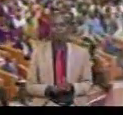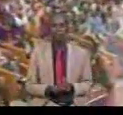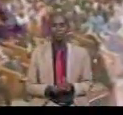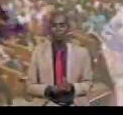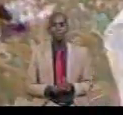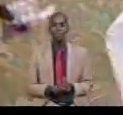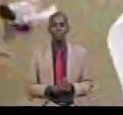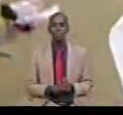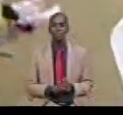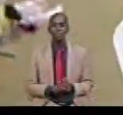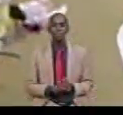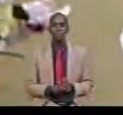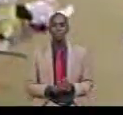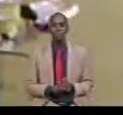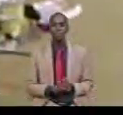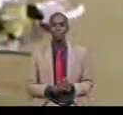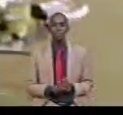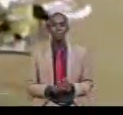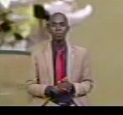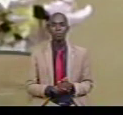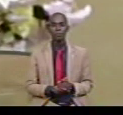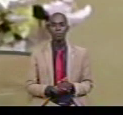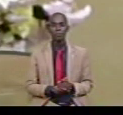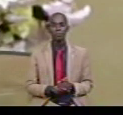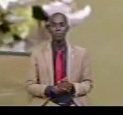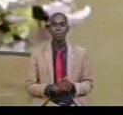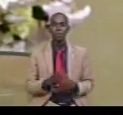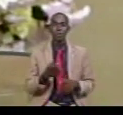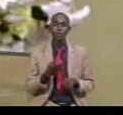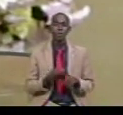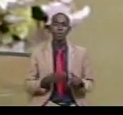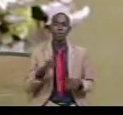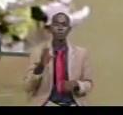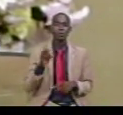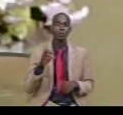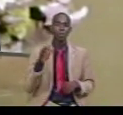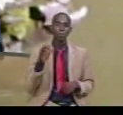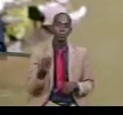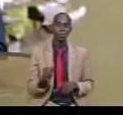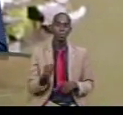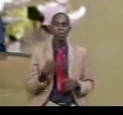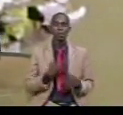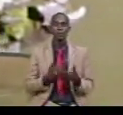So I bring you greetings from Chicago, USA, and really beyond the USA.